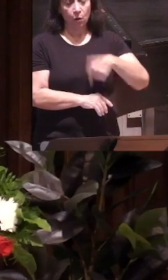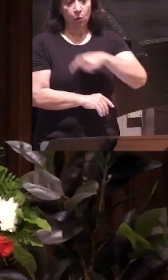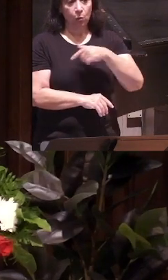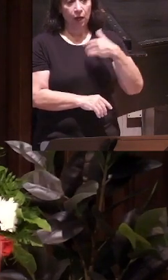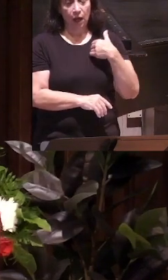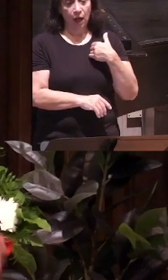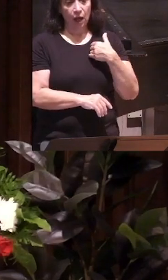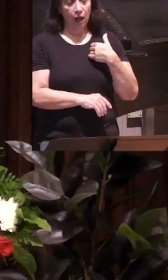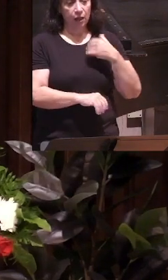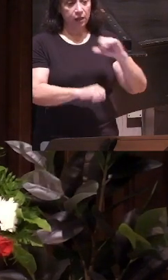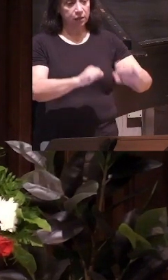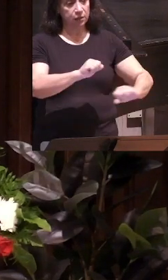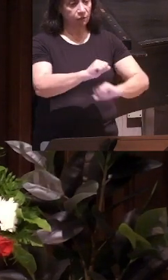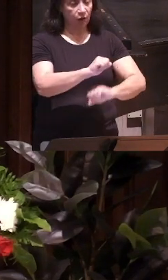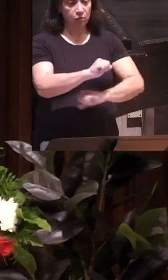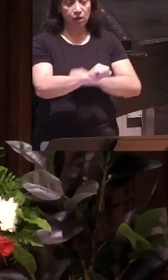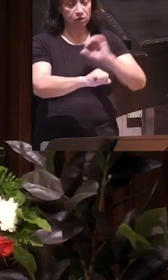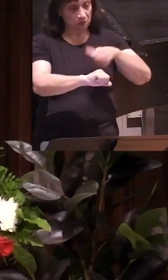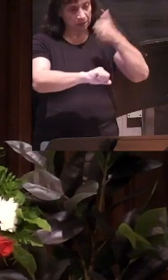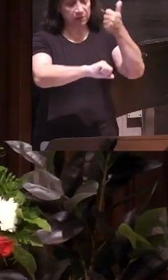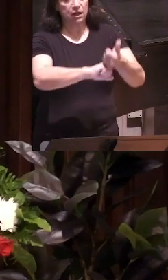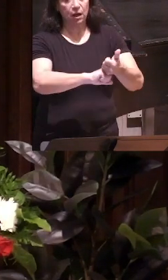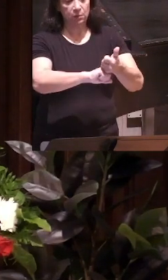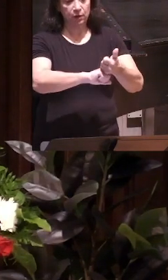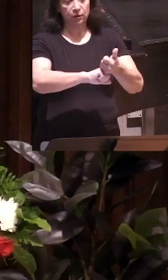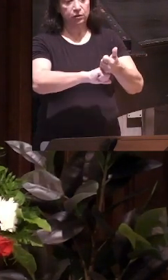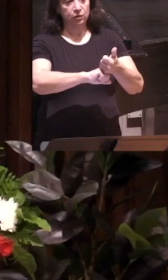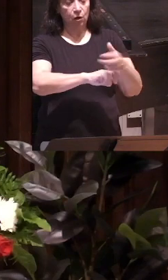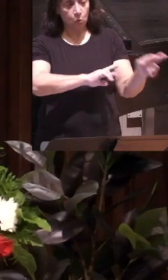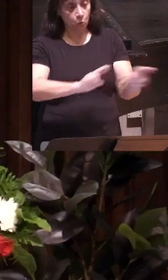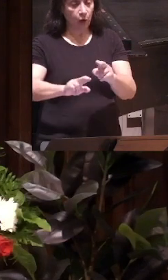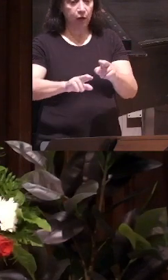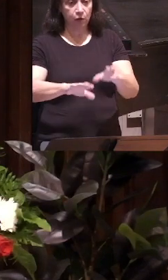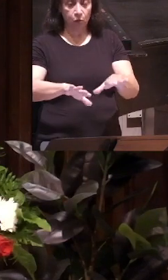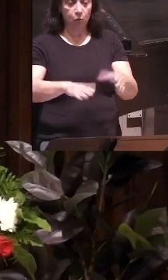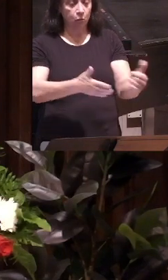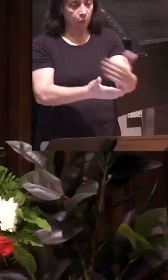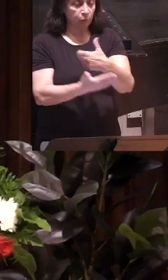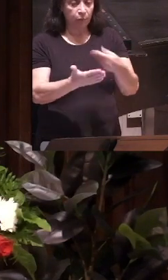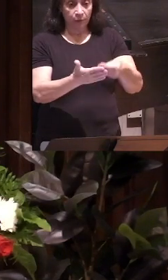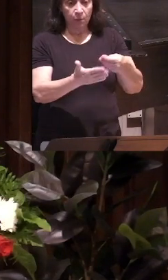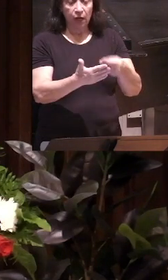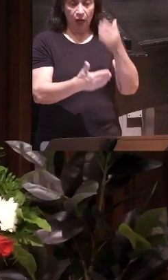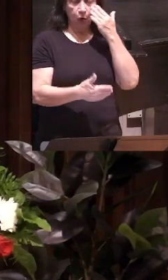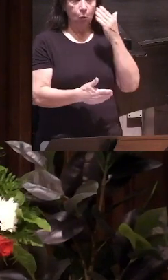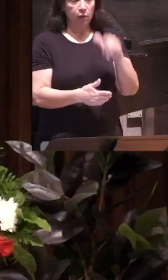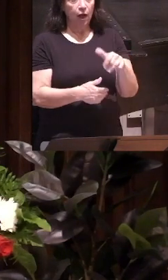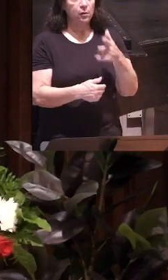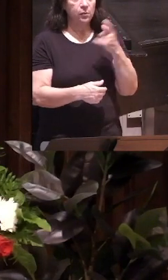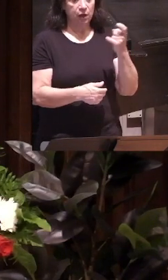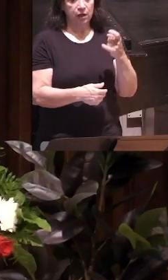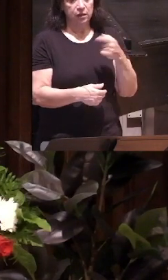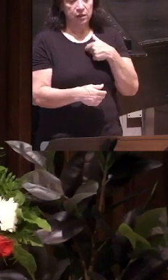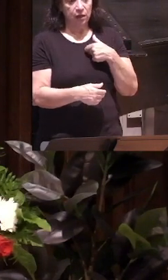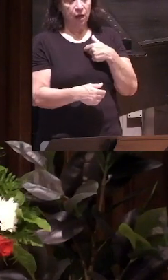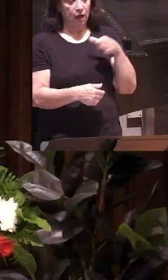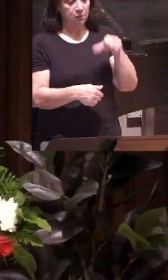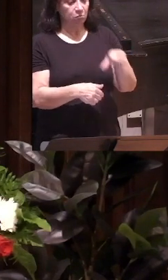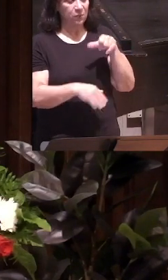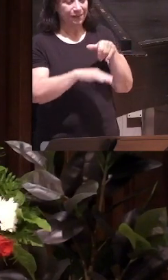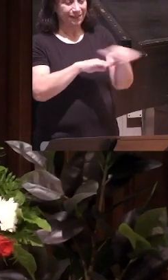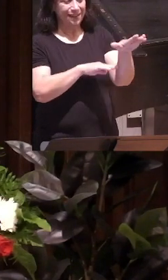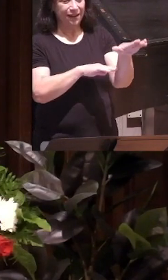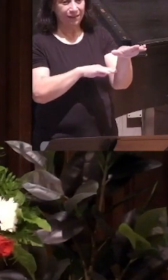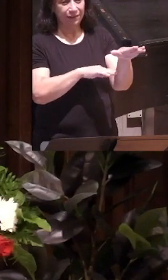this foundation established and set up and ready to take the money in. I know because I hit send.